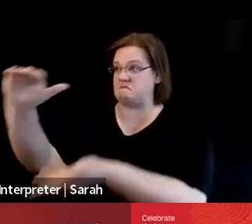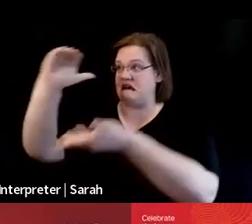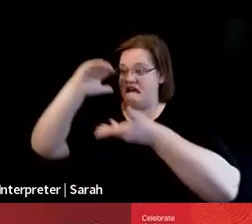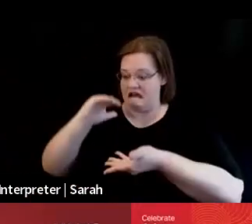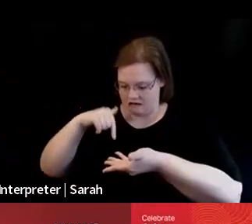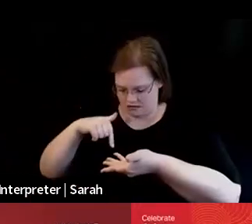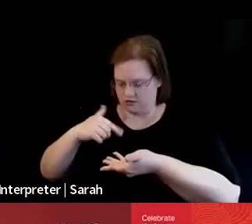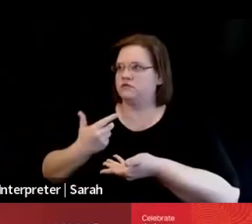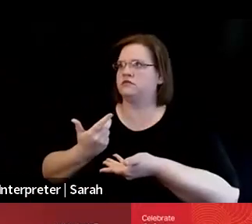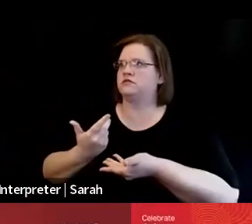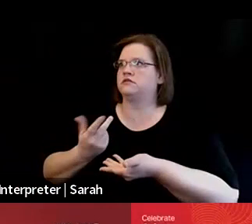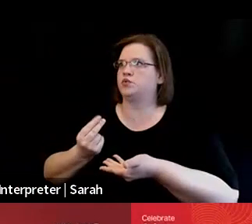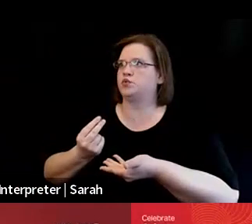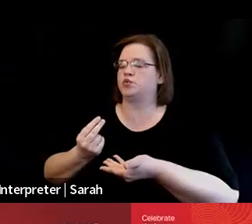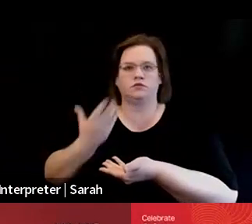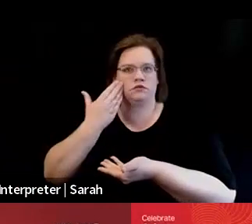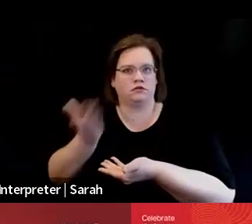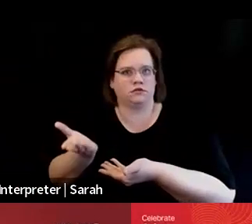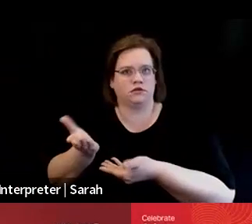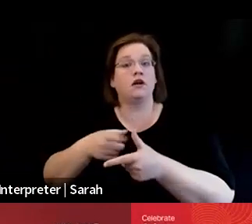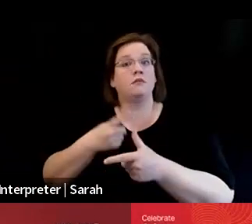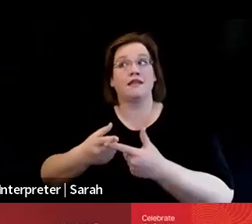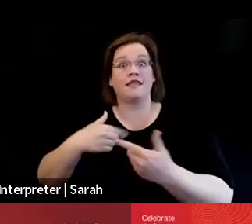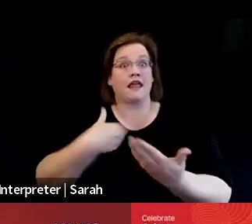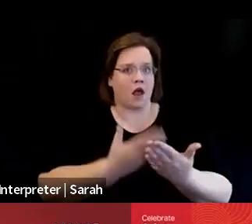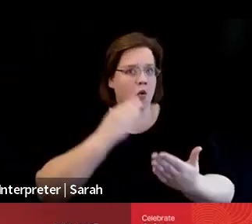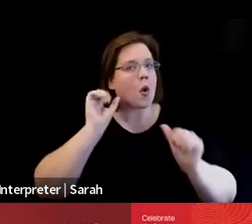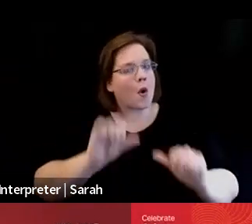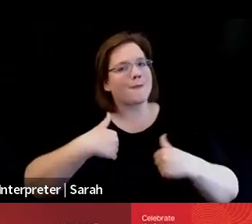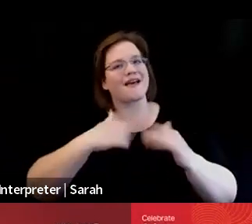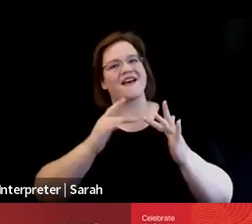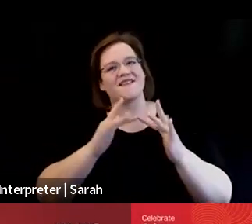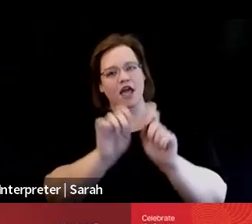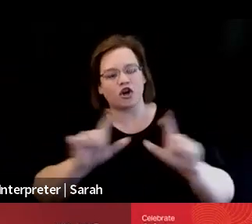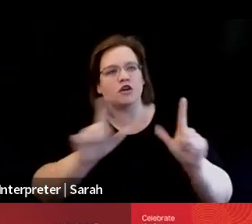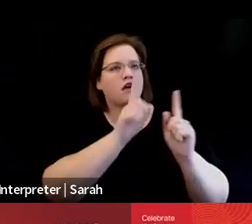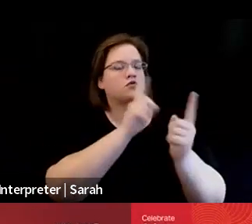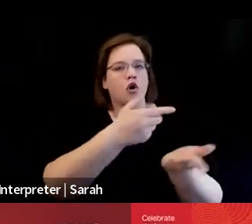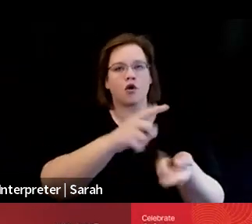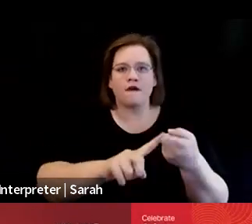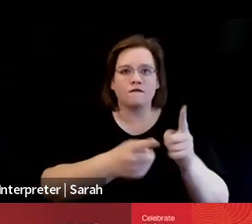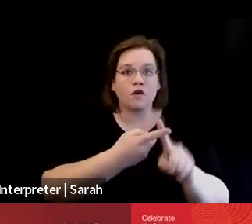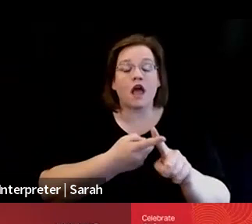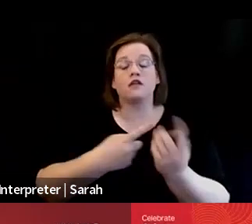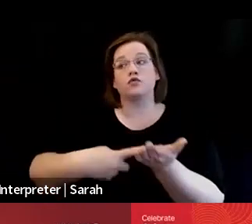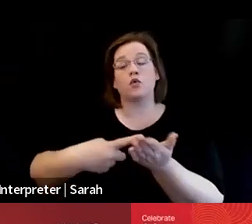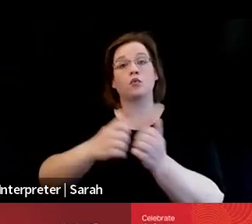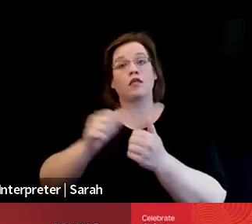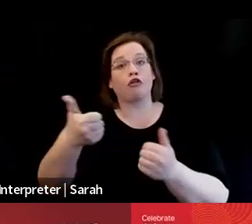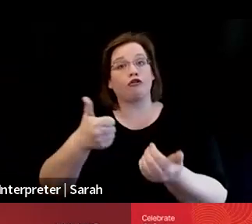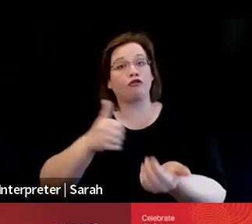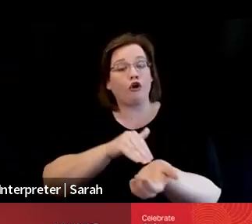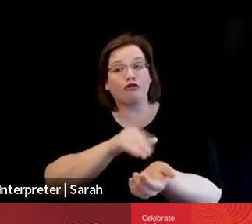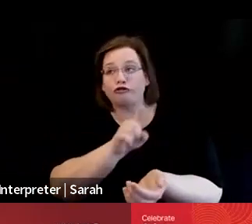I'm not totally quite sure what to do with it. But then I can go home and get on the internet and ask my husband and talk to my friends and talk to the doctors around me and get